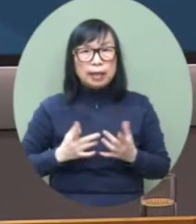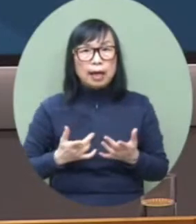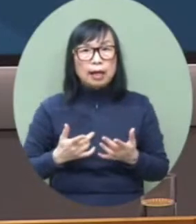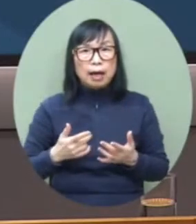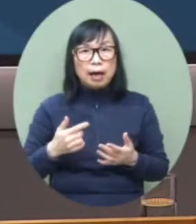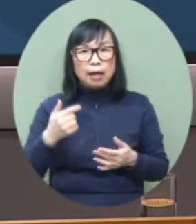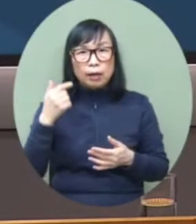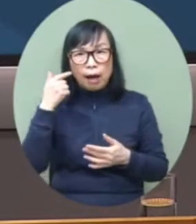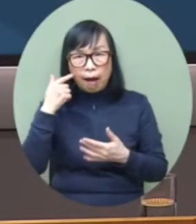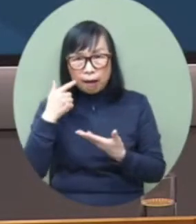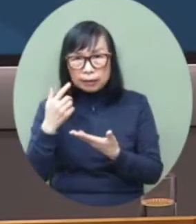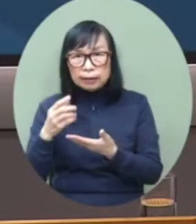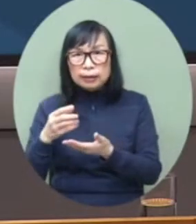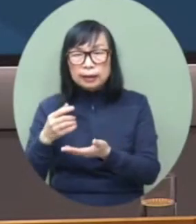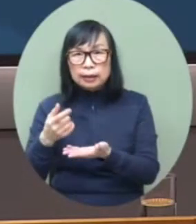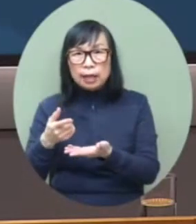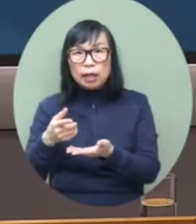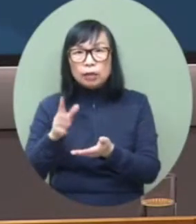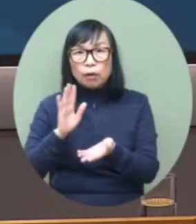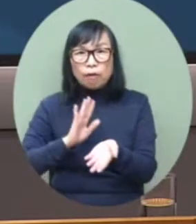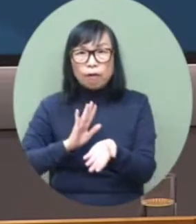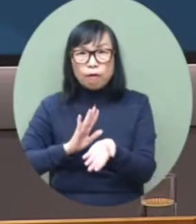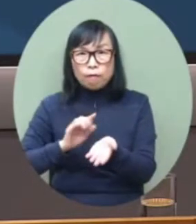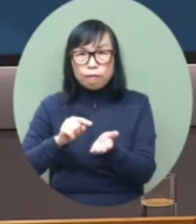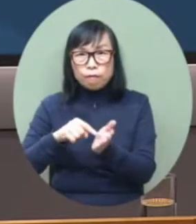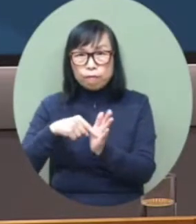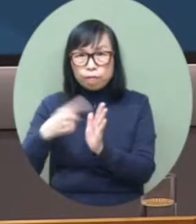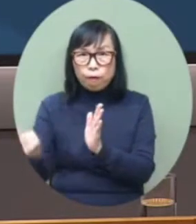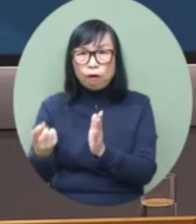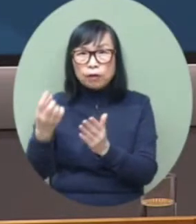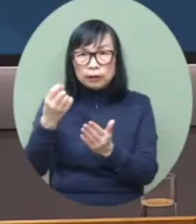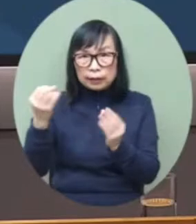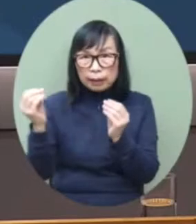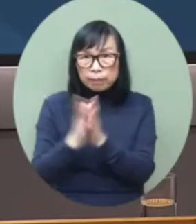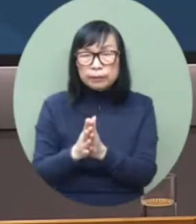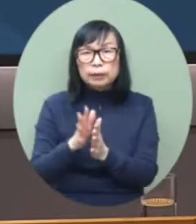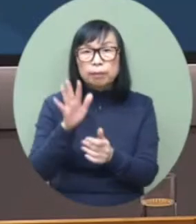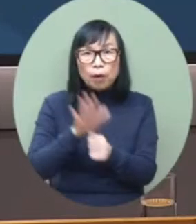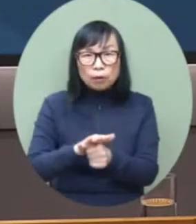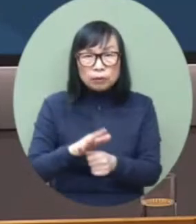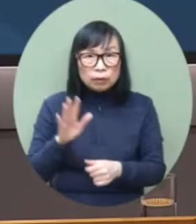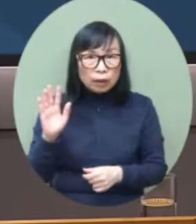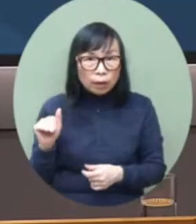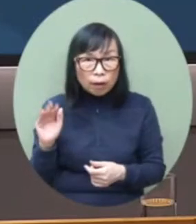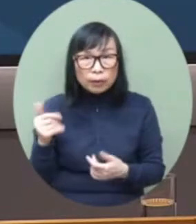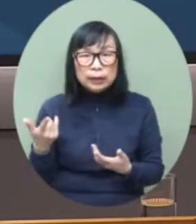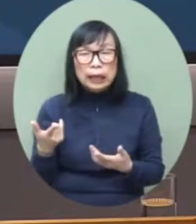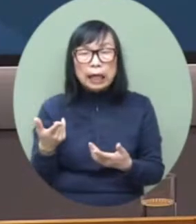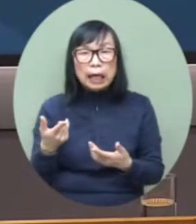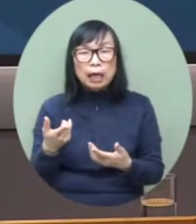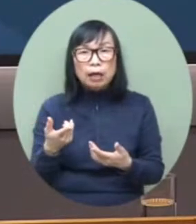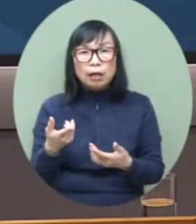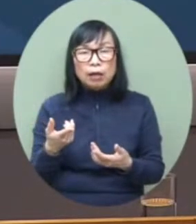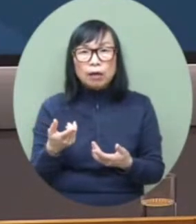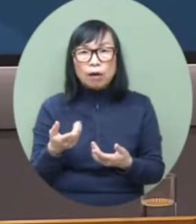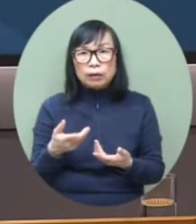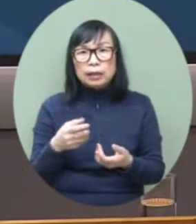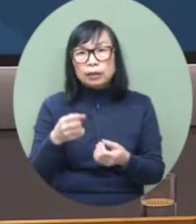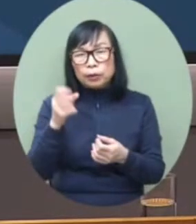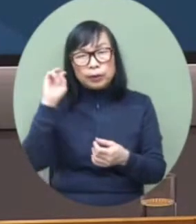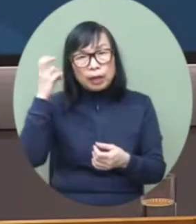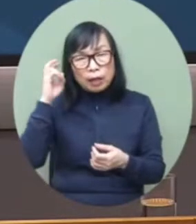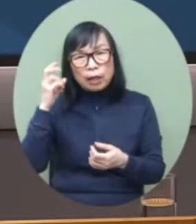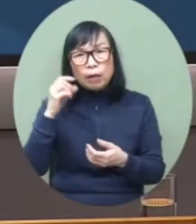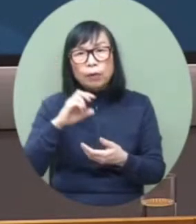consider assistance from different venues. The private hospitals can provide hardware